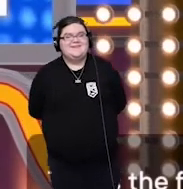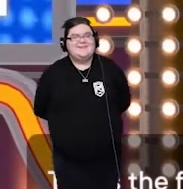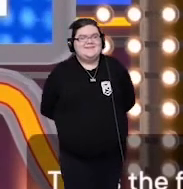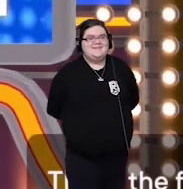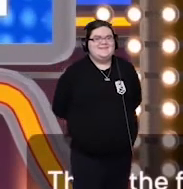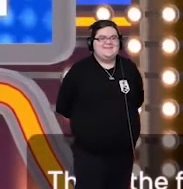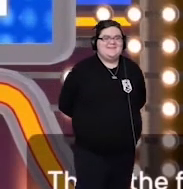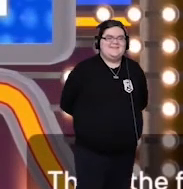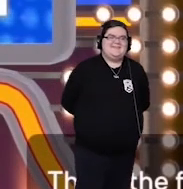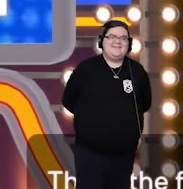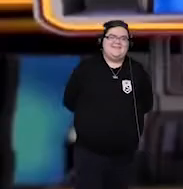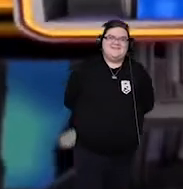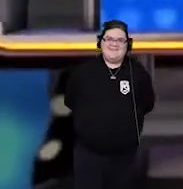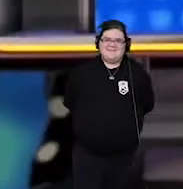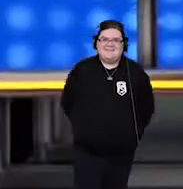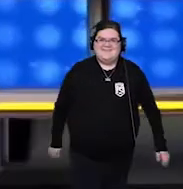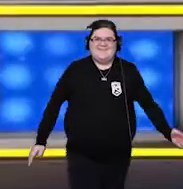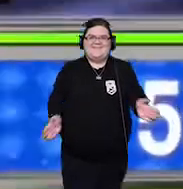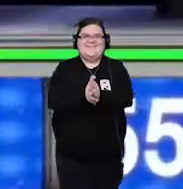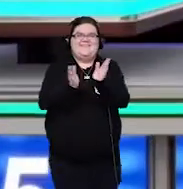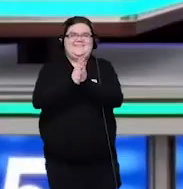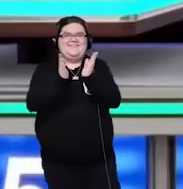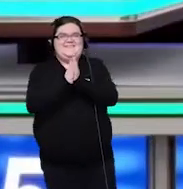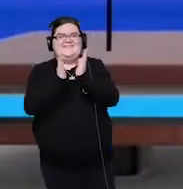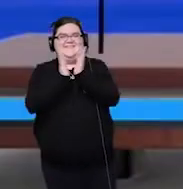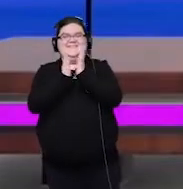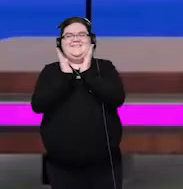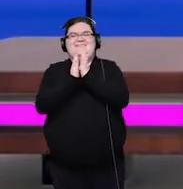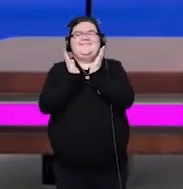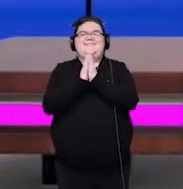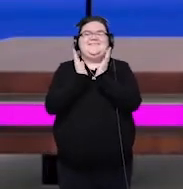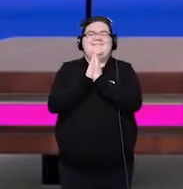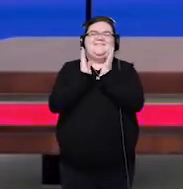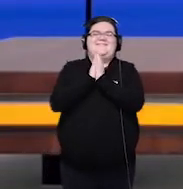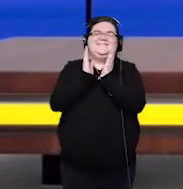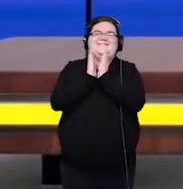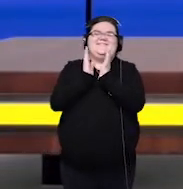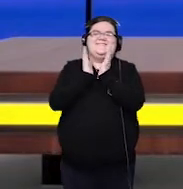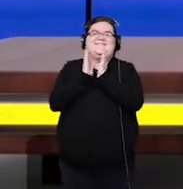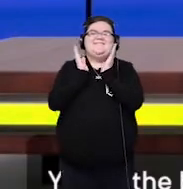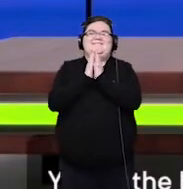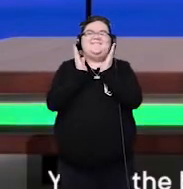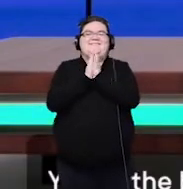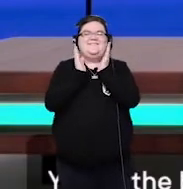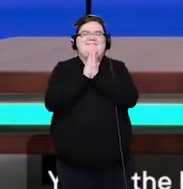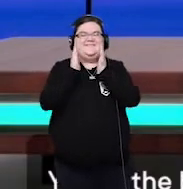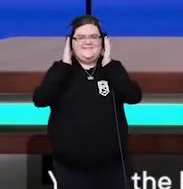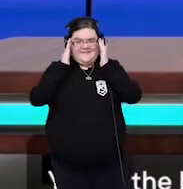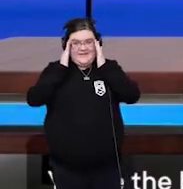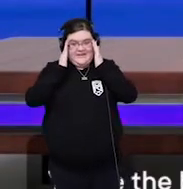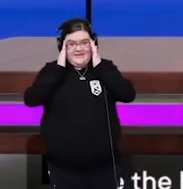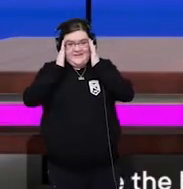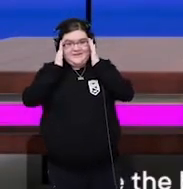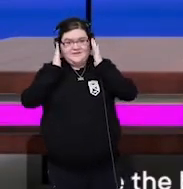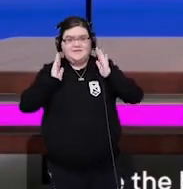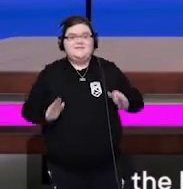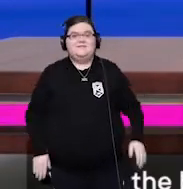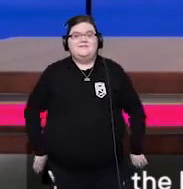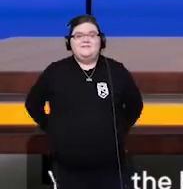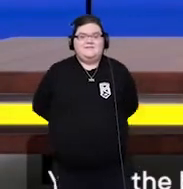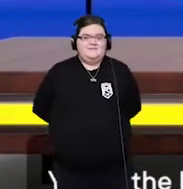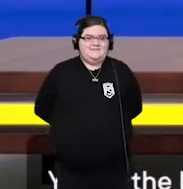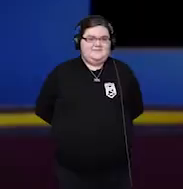Yes! Oh my god! Good shout, Ethan. Oh my god! Bro, we got 559 points. I'll make sure bro, they're on zero!